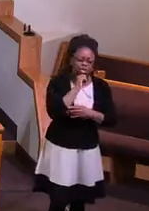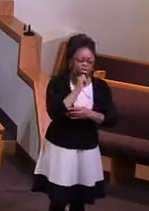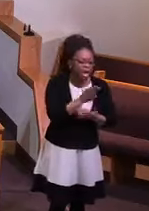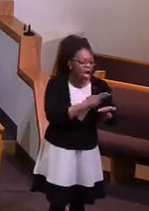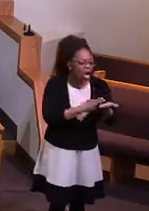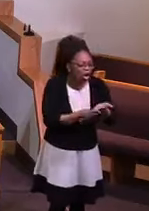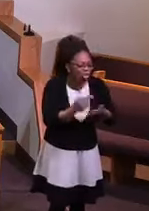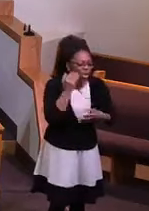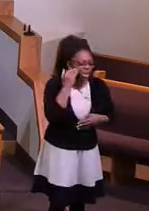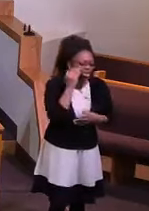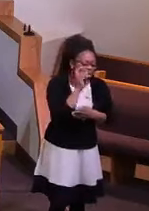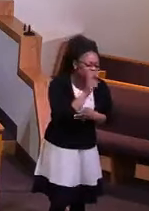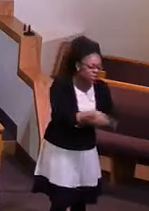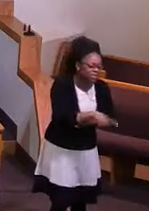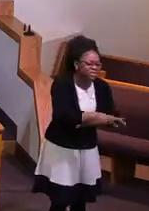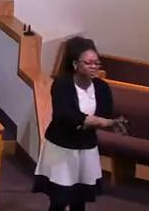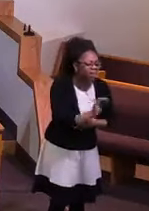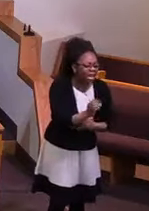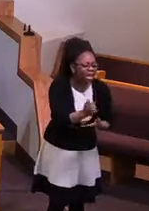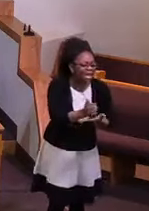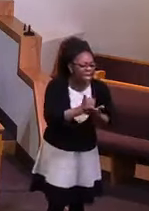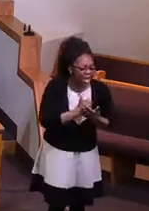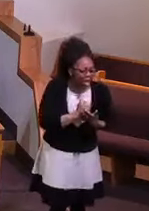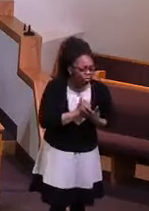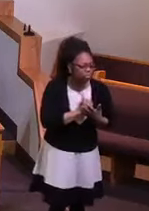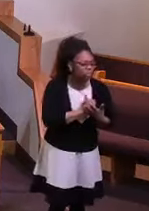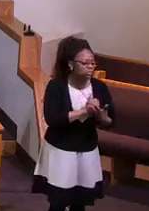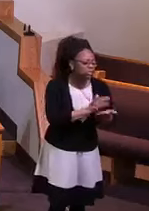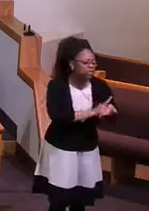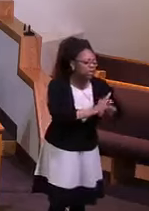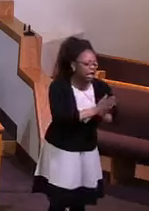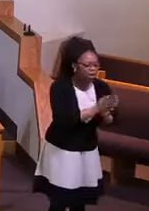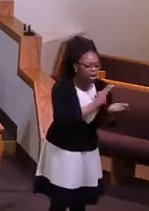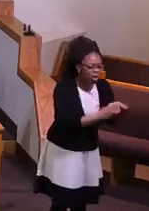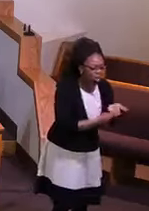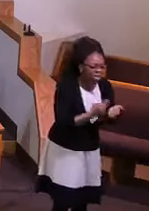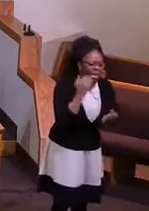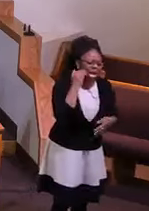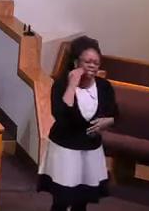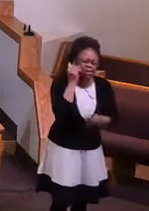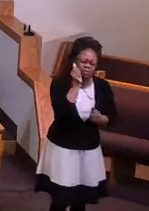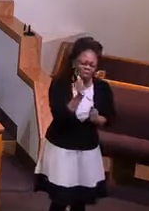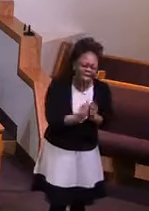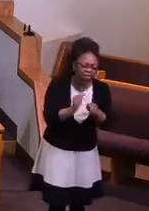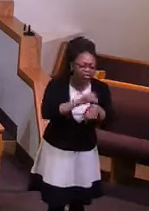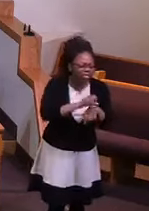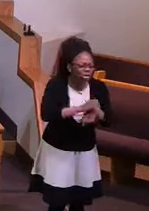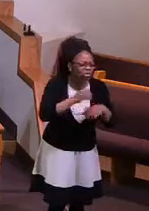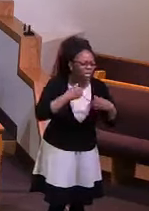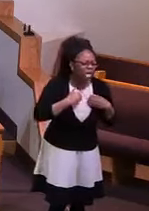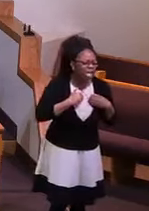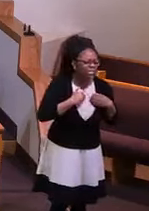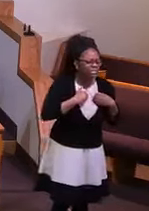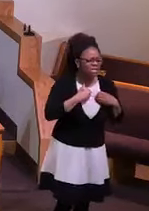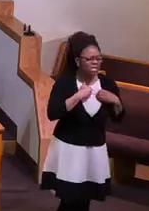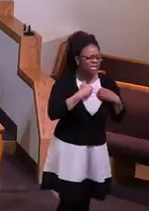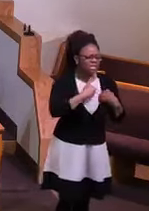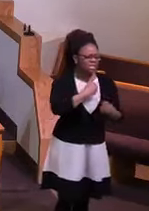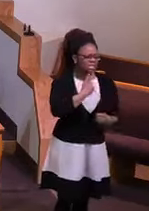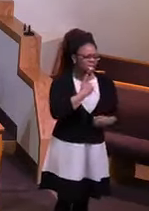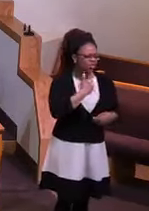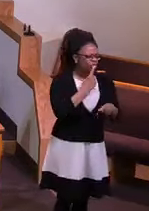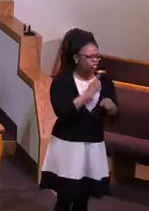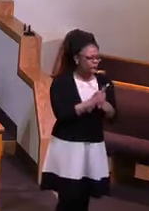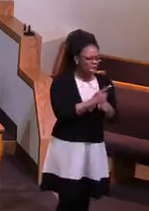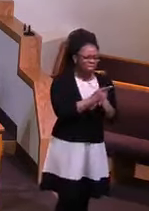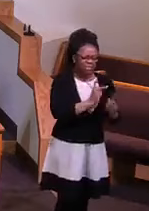you need divine help to get you home. See, I know every church has some self-righteous, never done anything